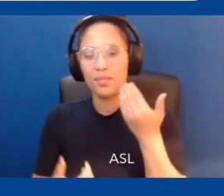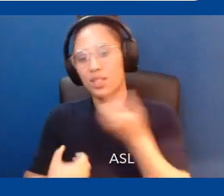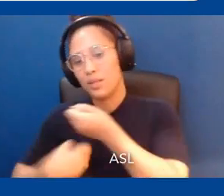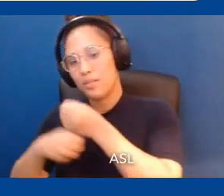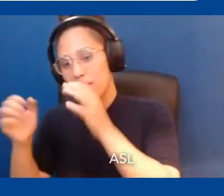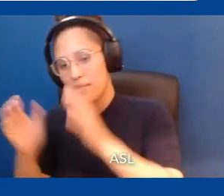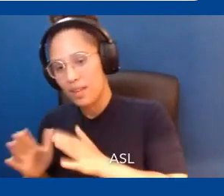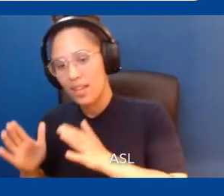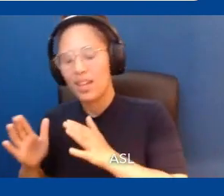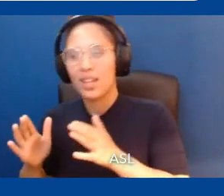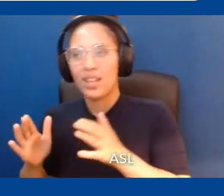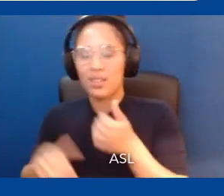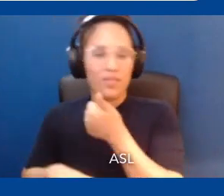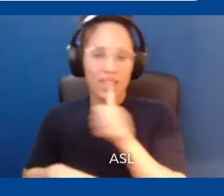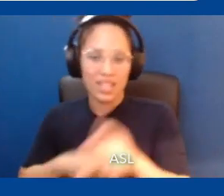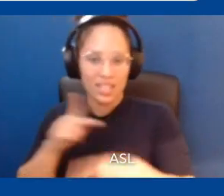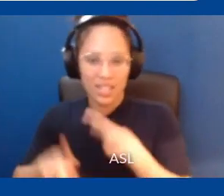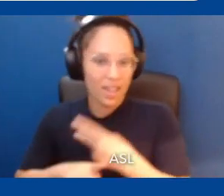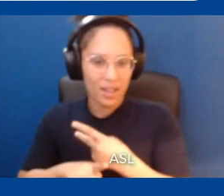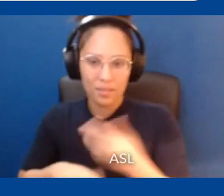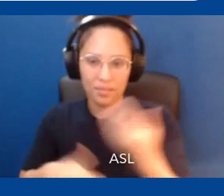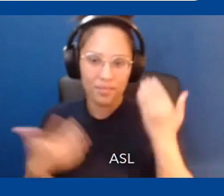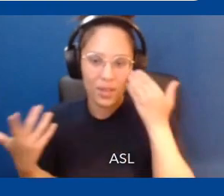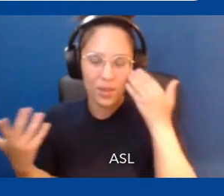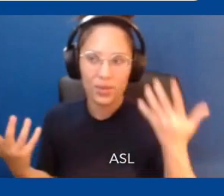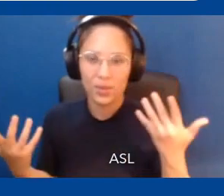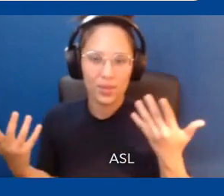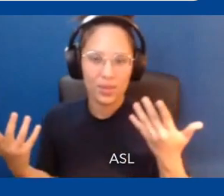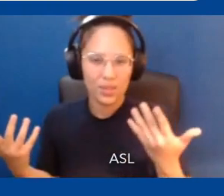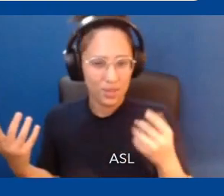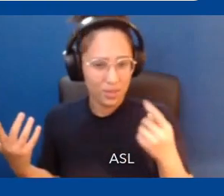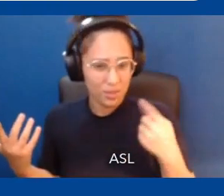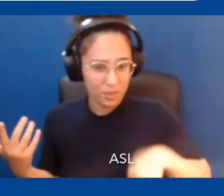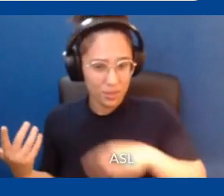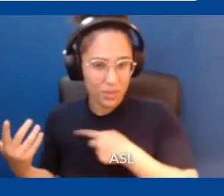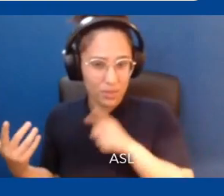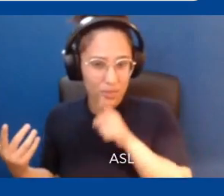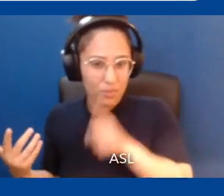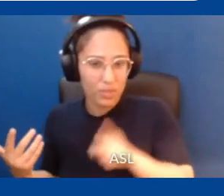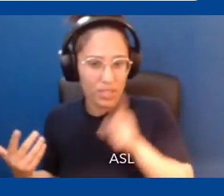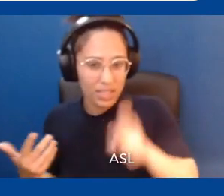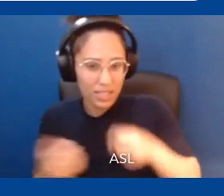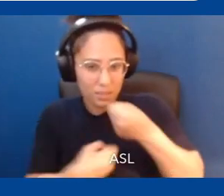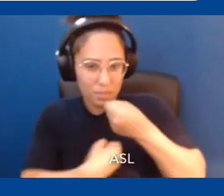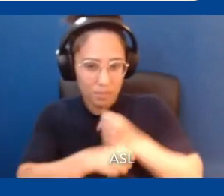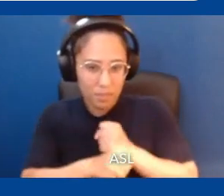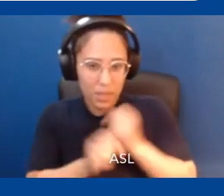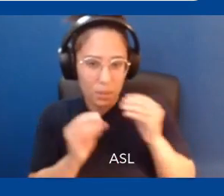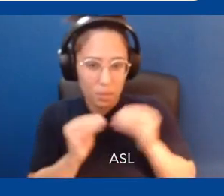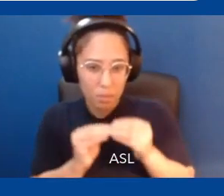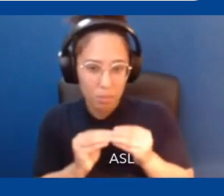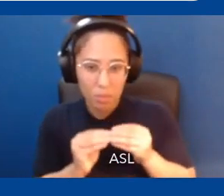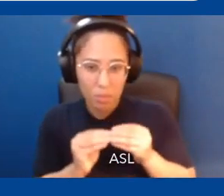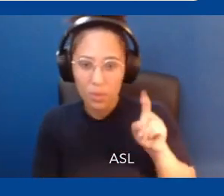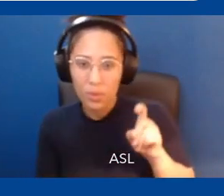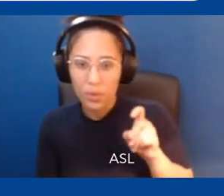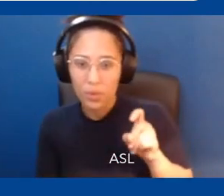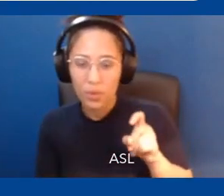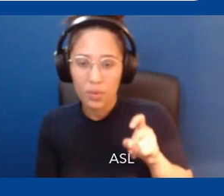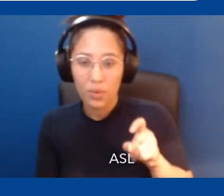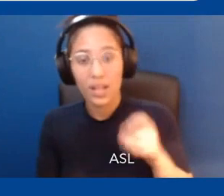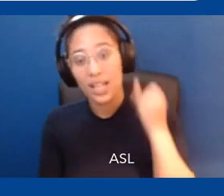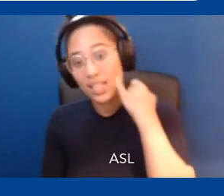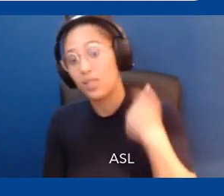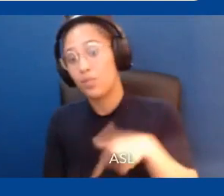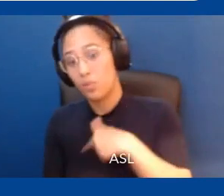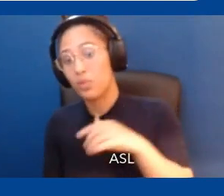whatever, a maker of any kind. Like, do we really need to make more stuff? Or if we are going to do so, maybe a useful way to do it is to